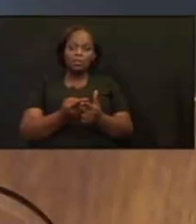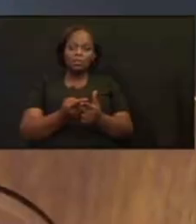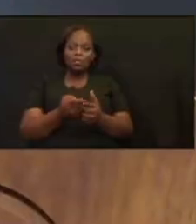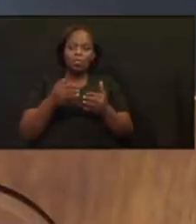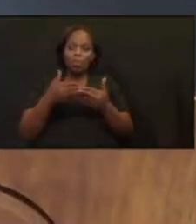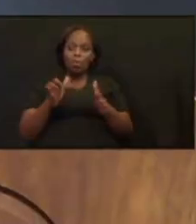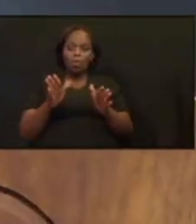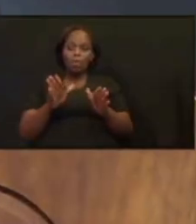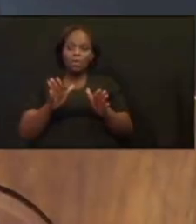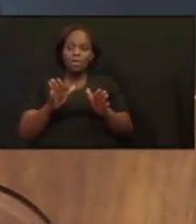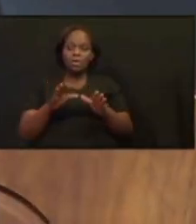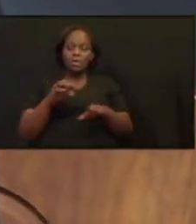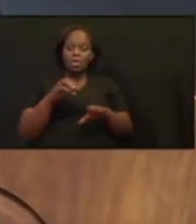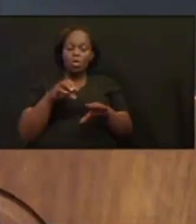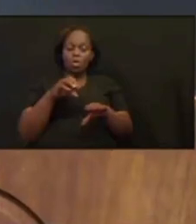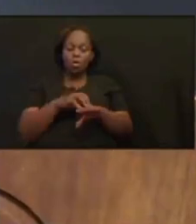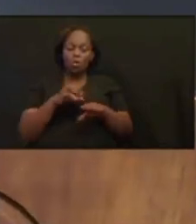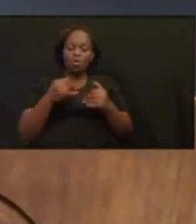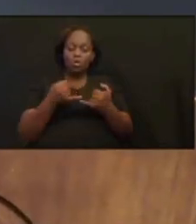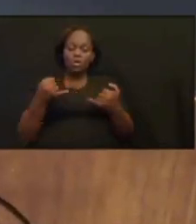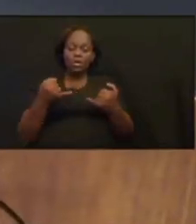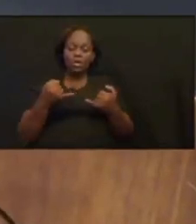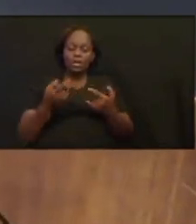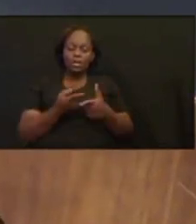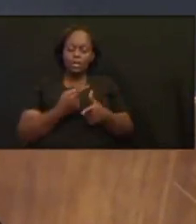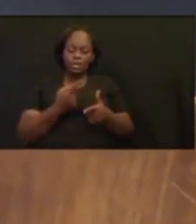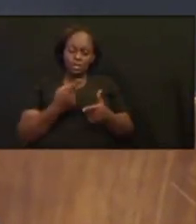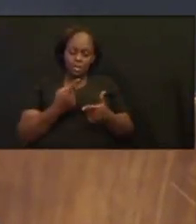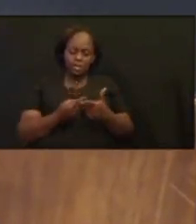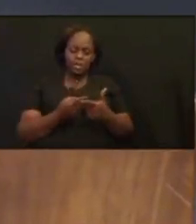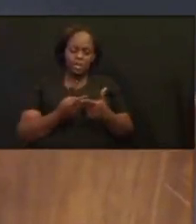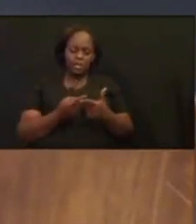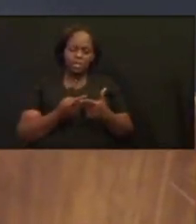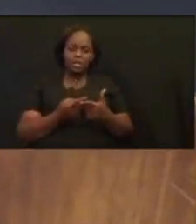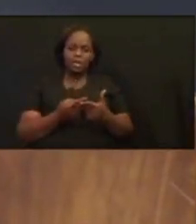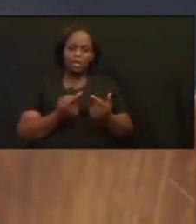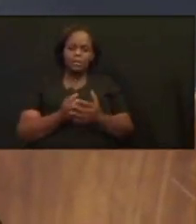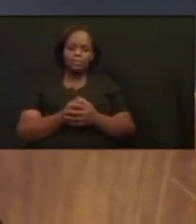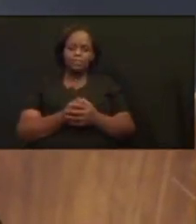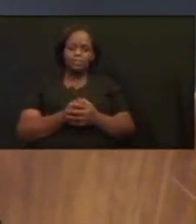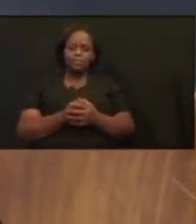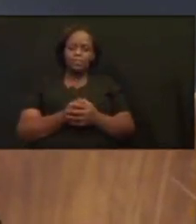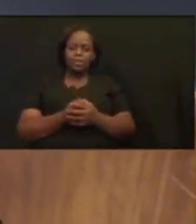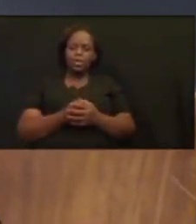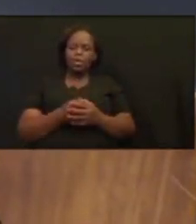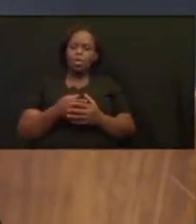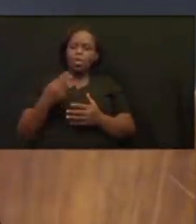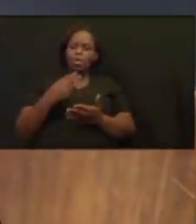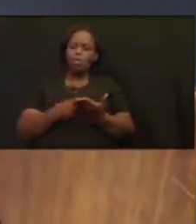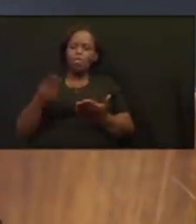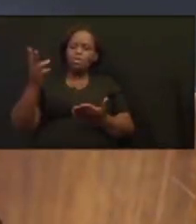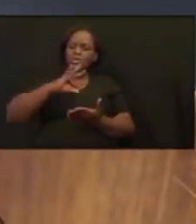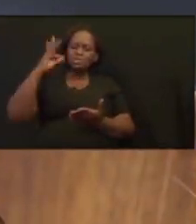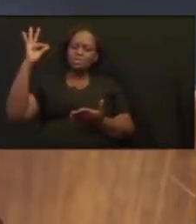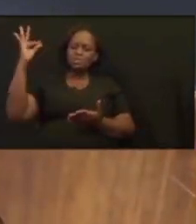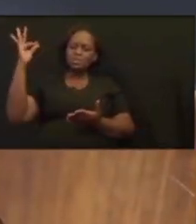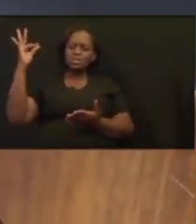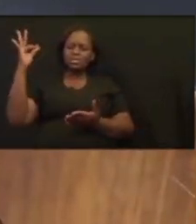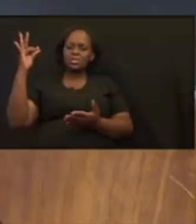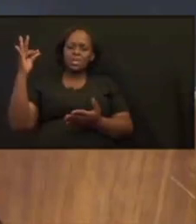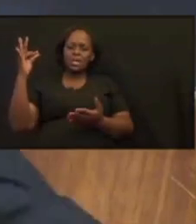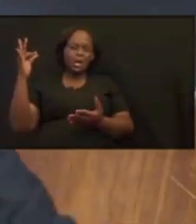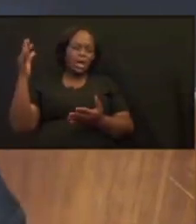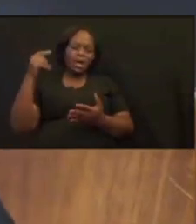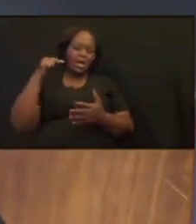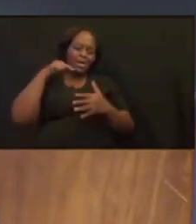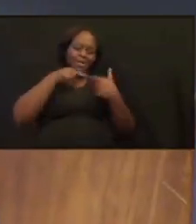own will break them there. That is the CEO of that multi-billion firm crying to Jesus. You